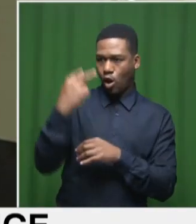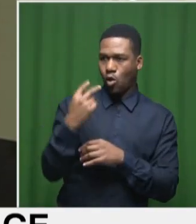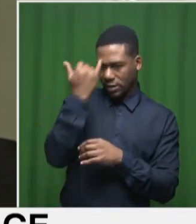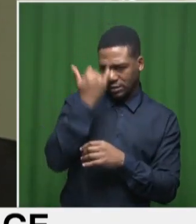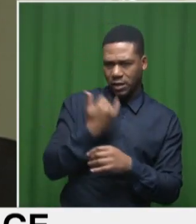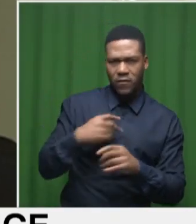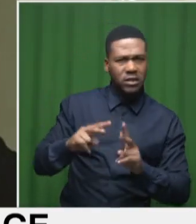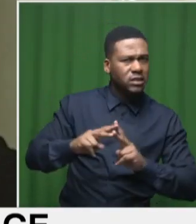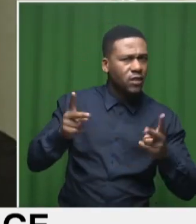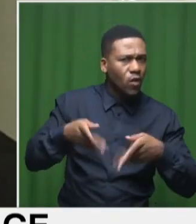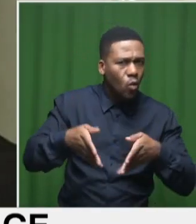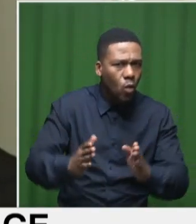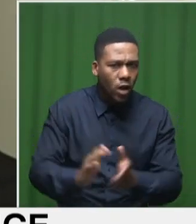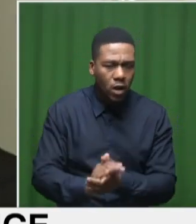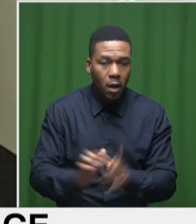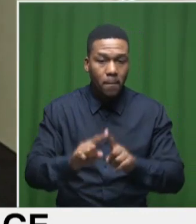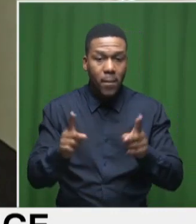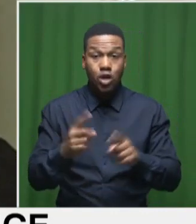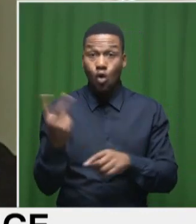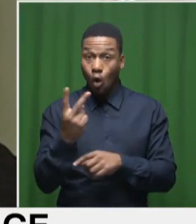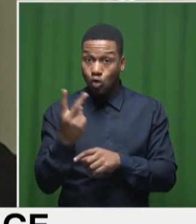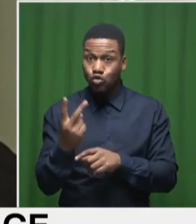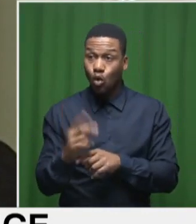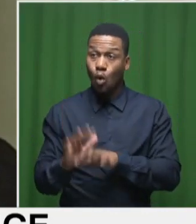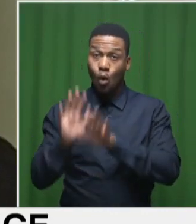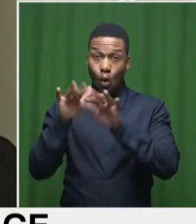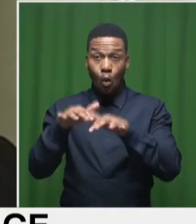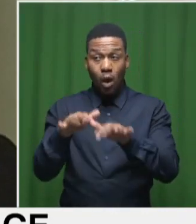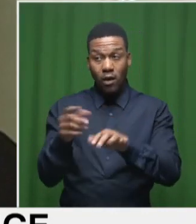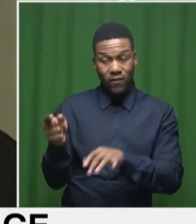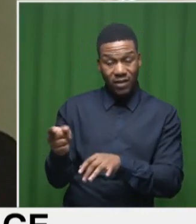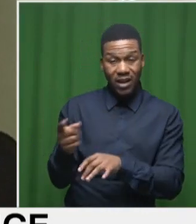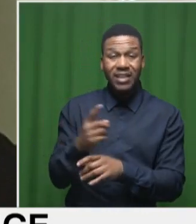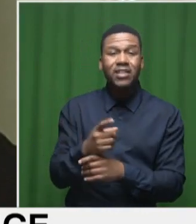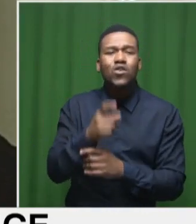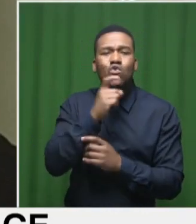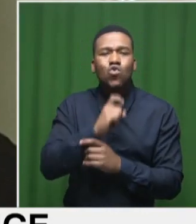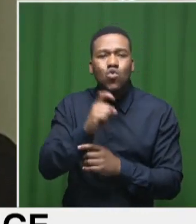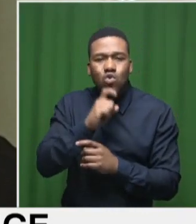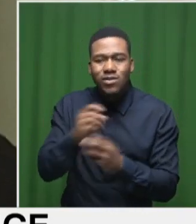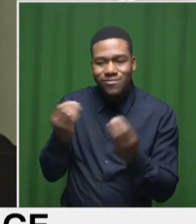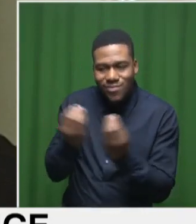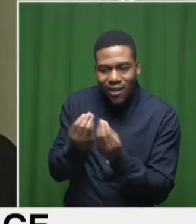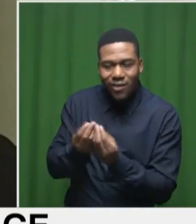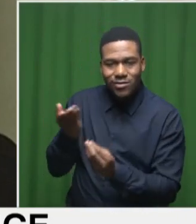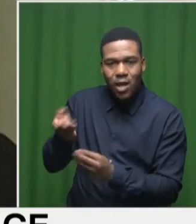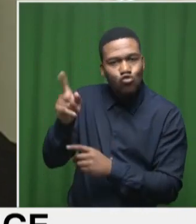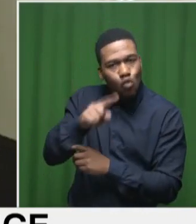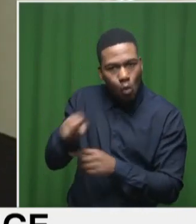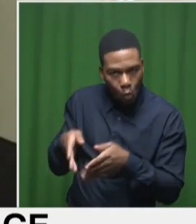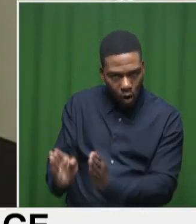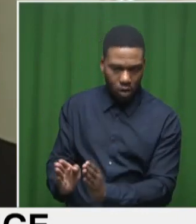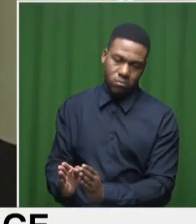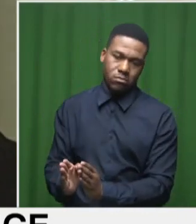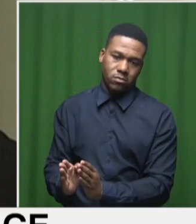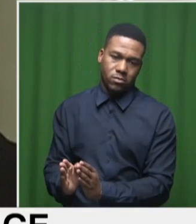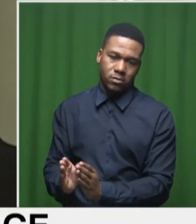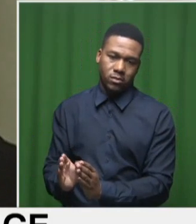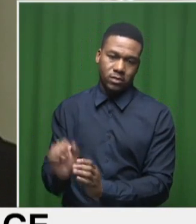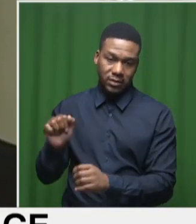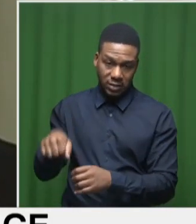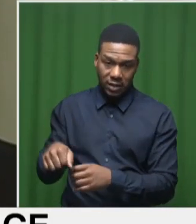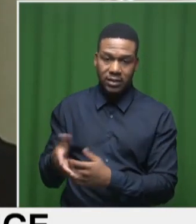this wave of indiscriminate use of these procedures until people learn and realize, and they themselves become